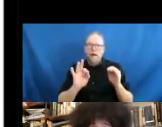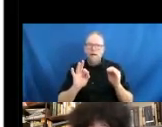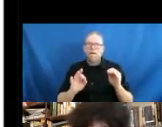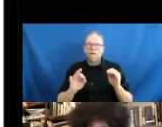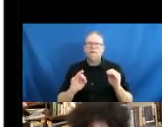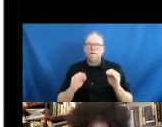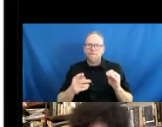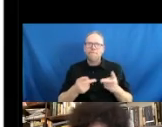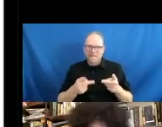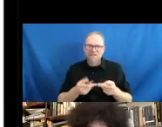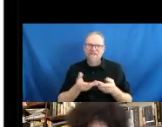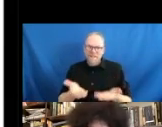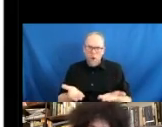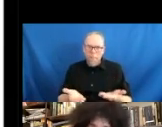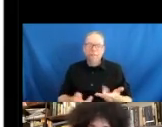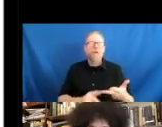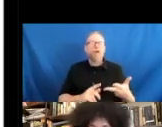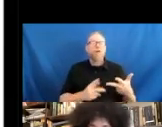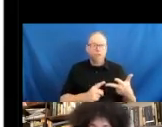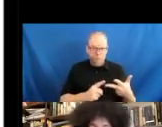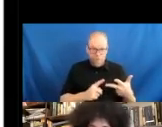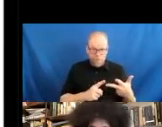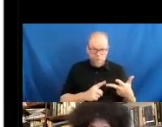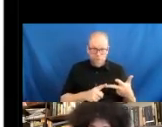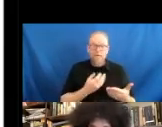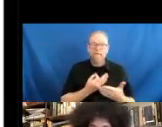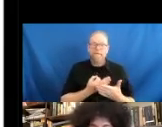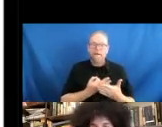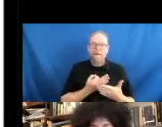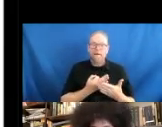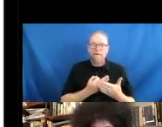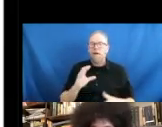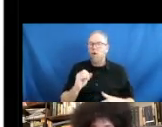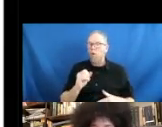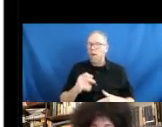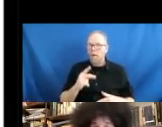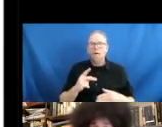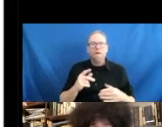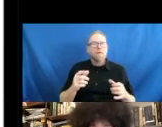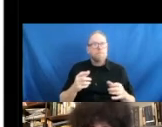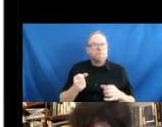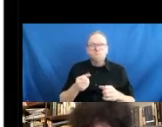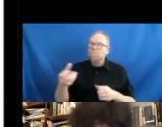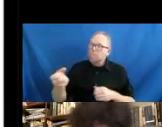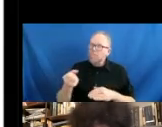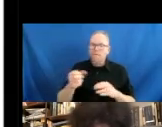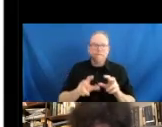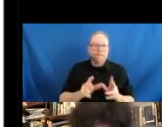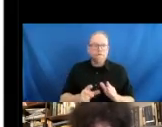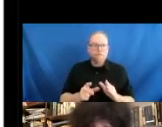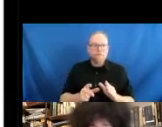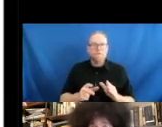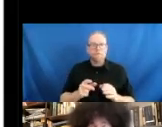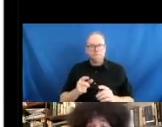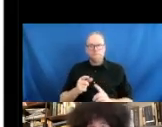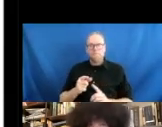Third factor is funding. Cooperatives can have investors who acquire an interest in the future